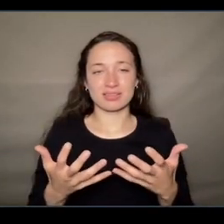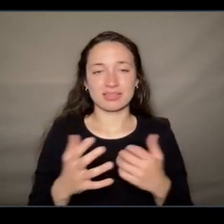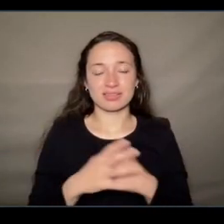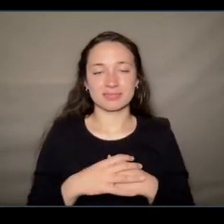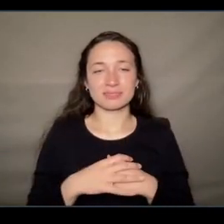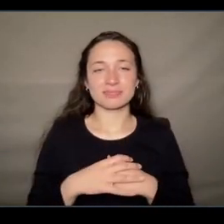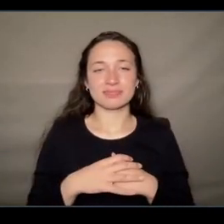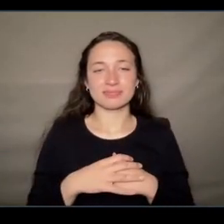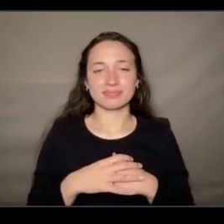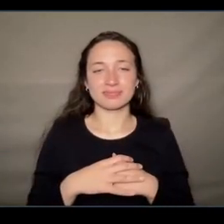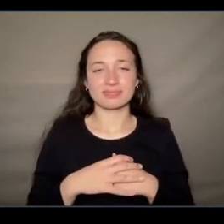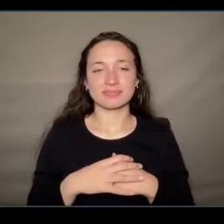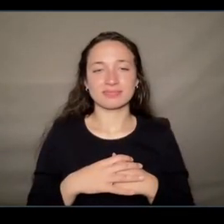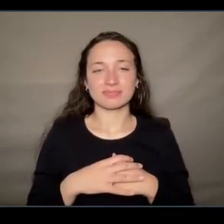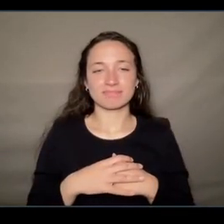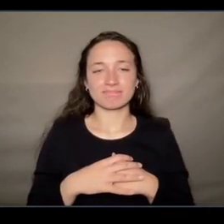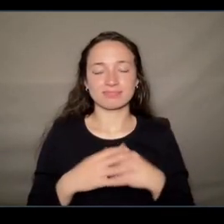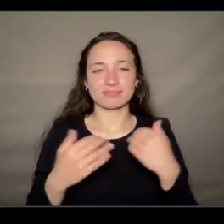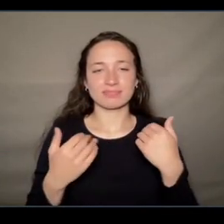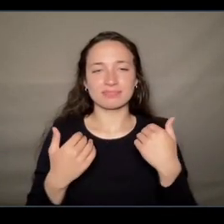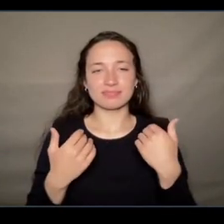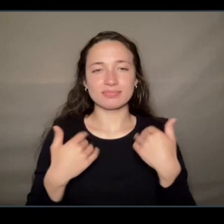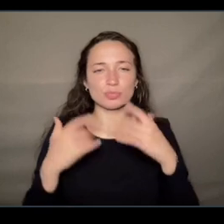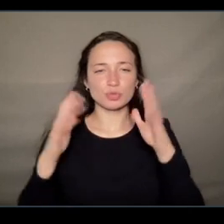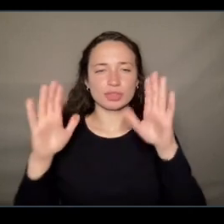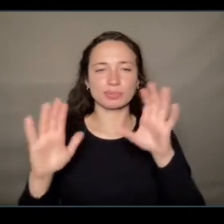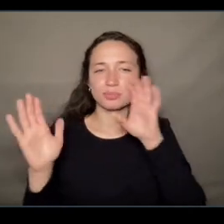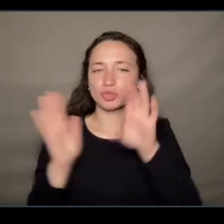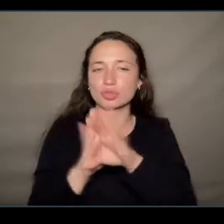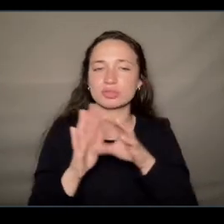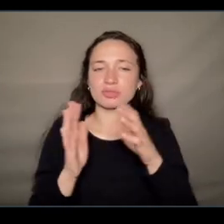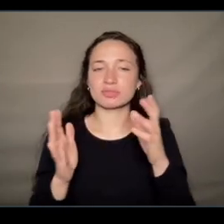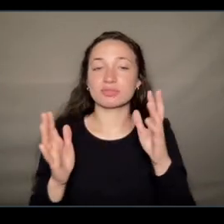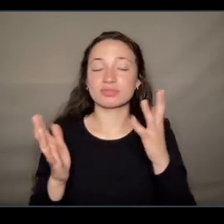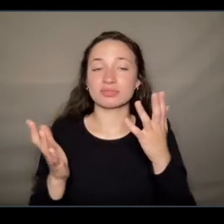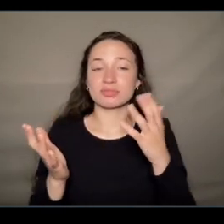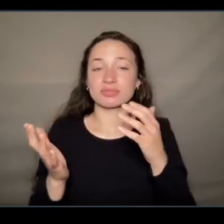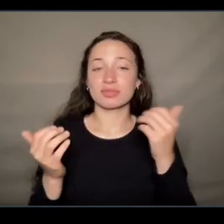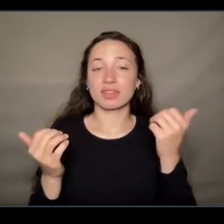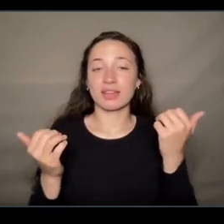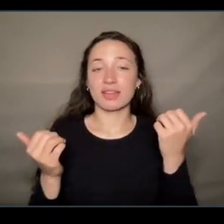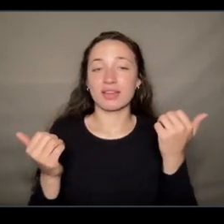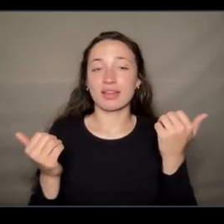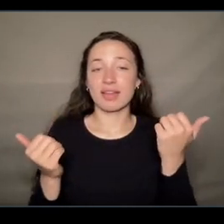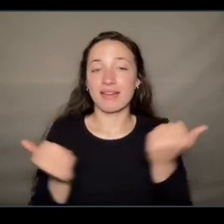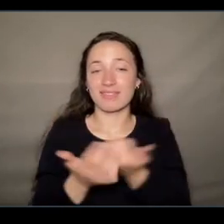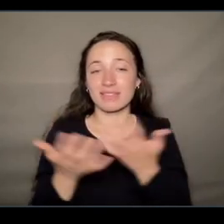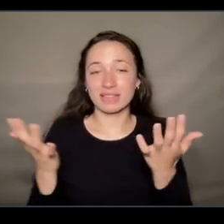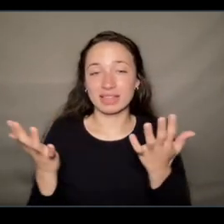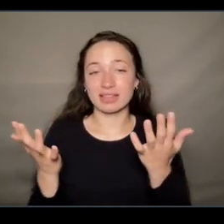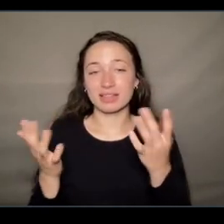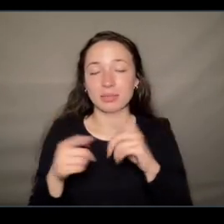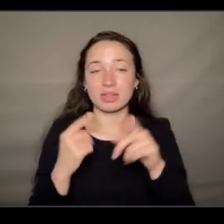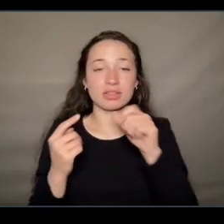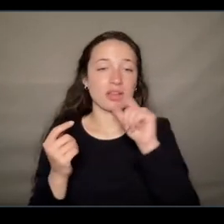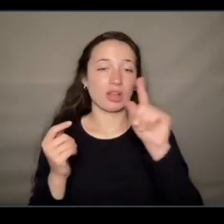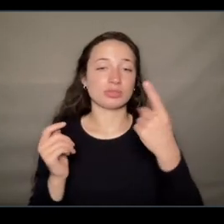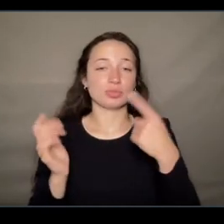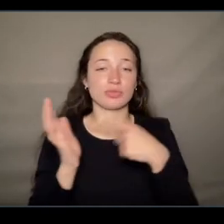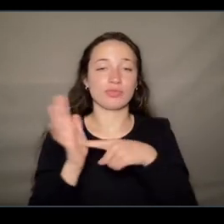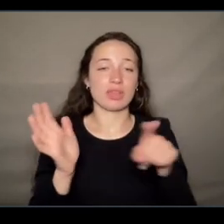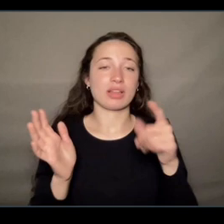generative and holding net. So it's this great picture of everything, not